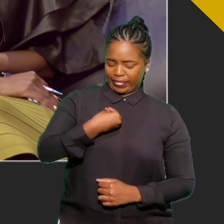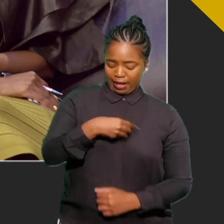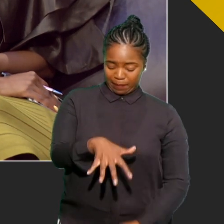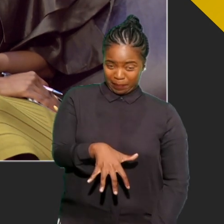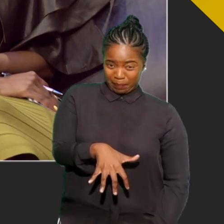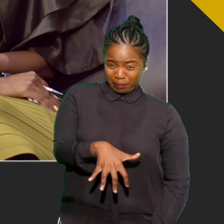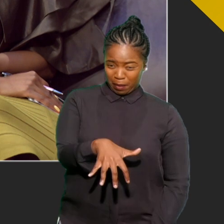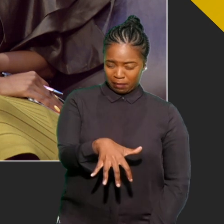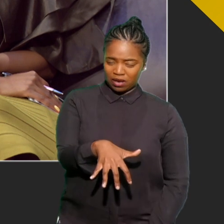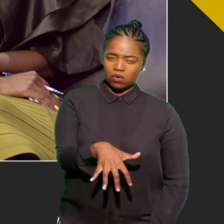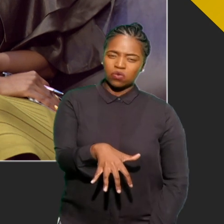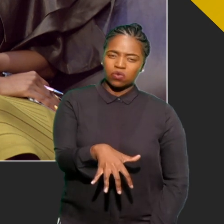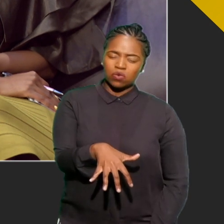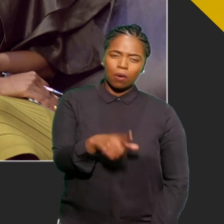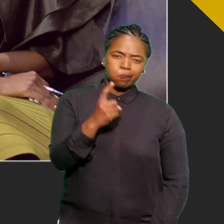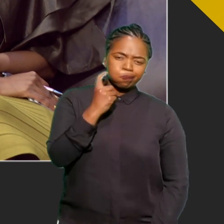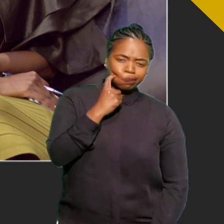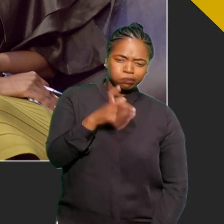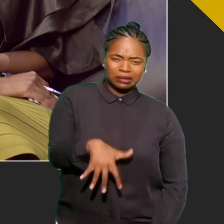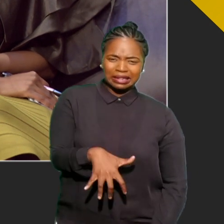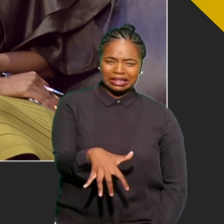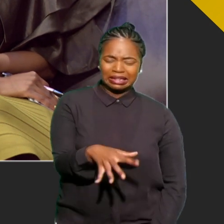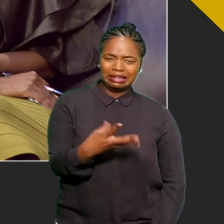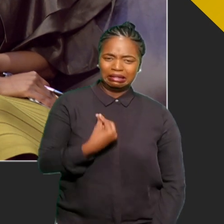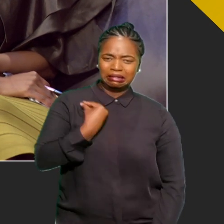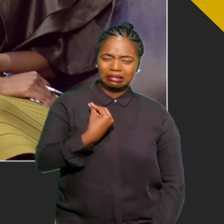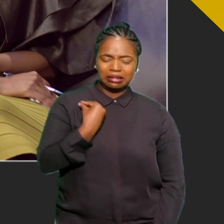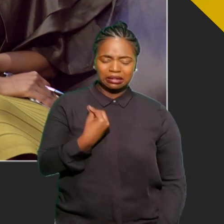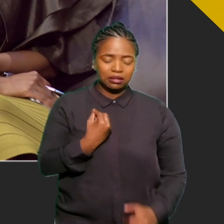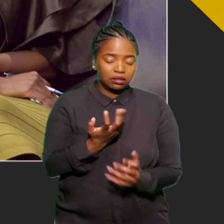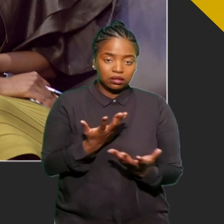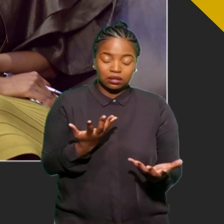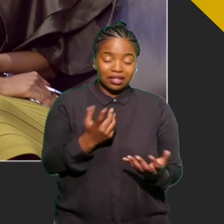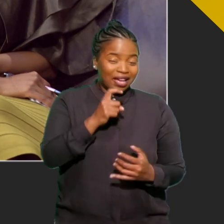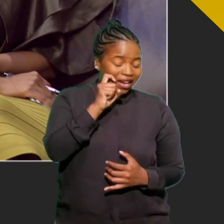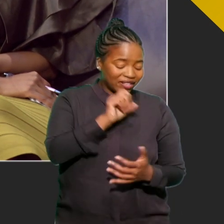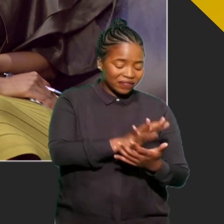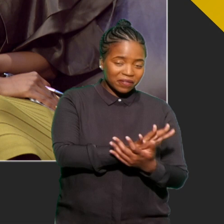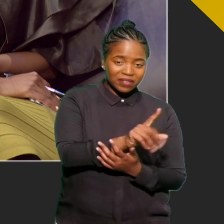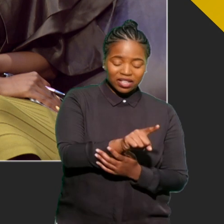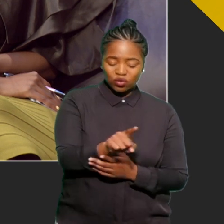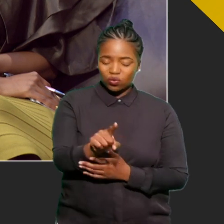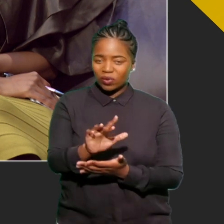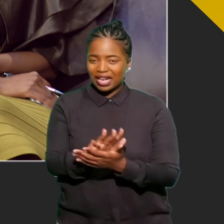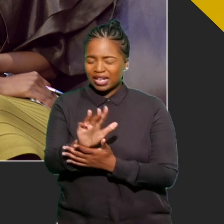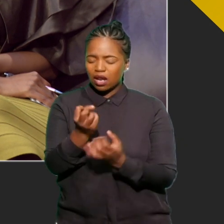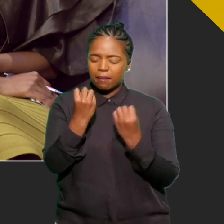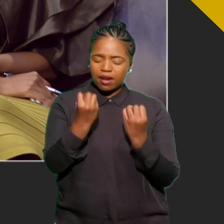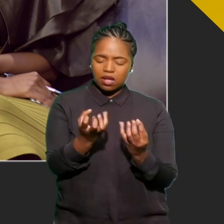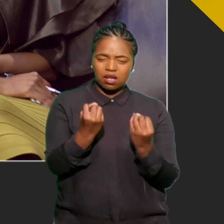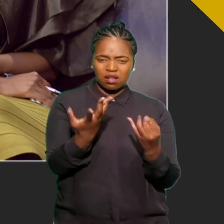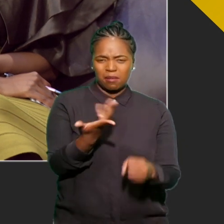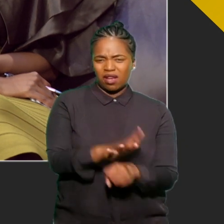amantombazane exactly who are getting pregnant at a young age, and we're looking at the mortality rate between 15 and 19 abaningi babo bayashona and